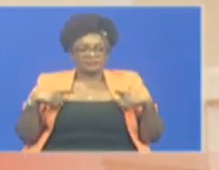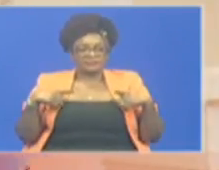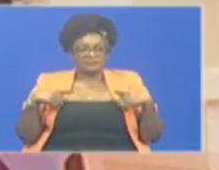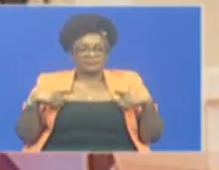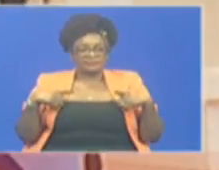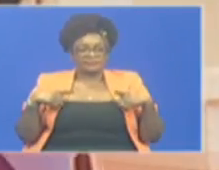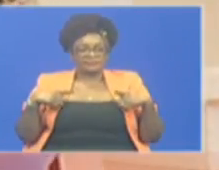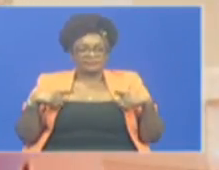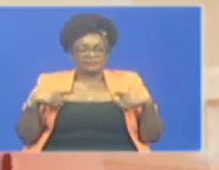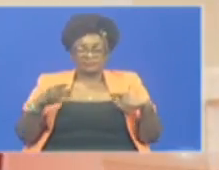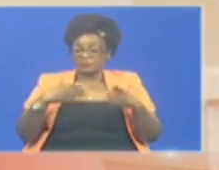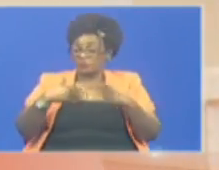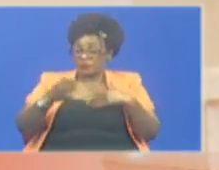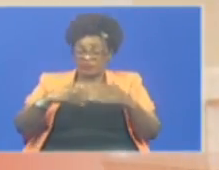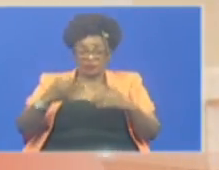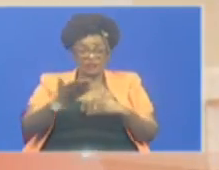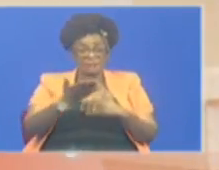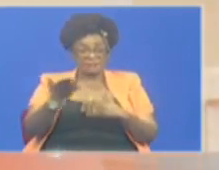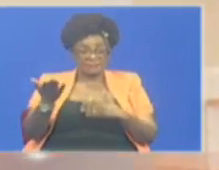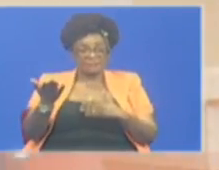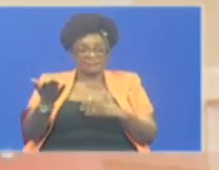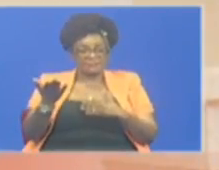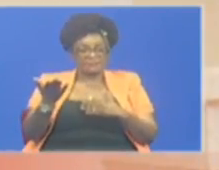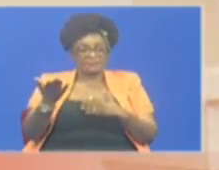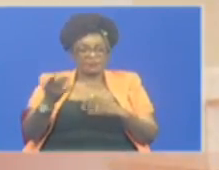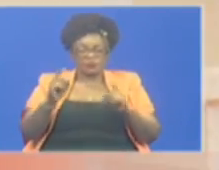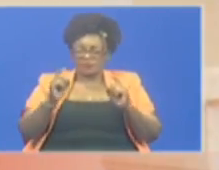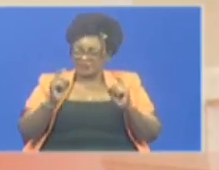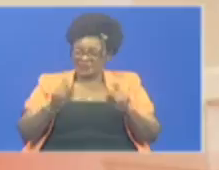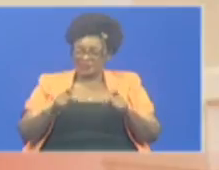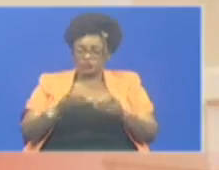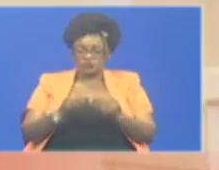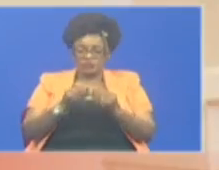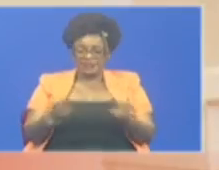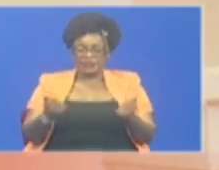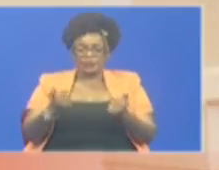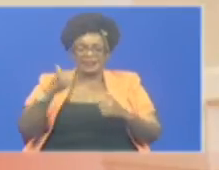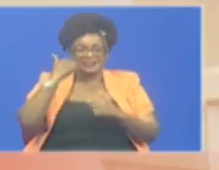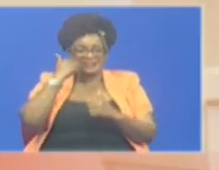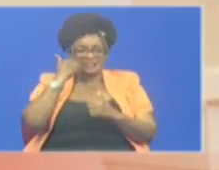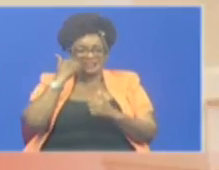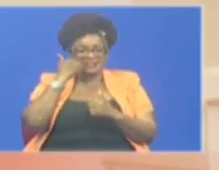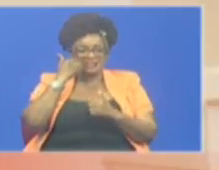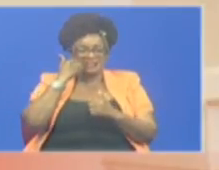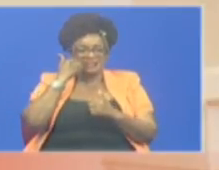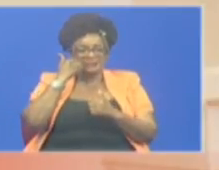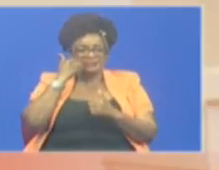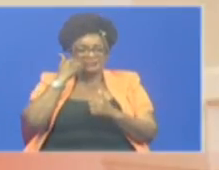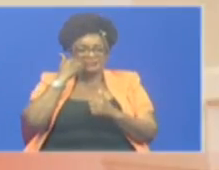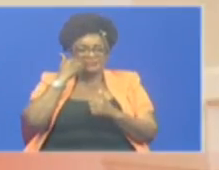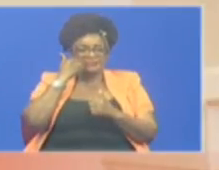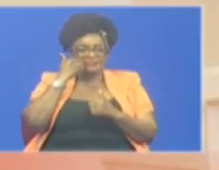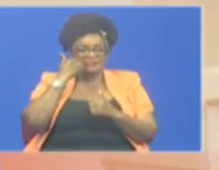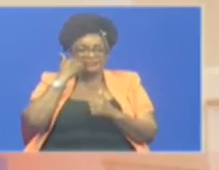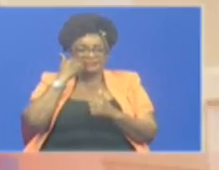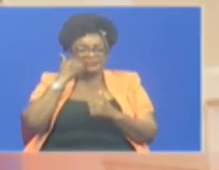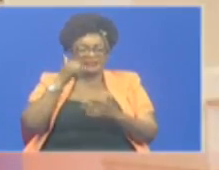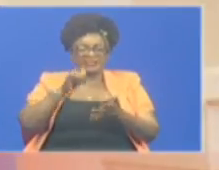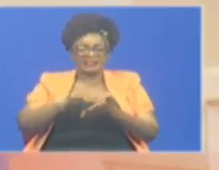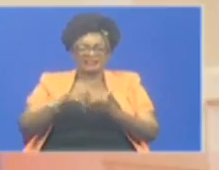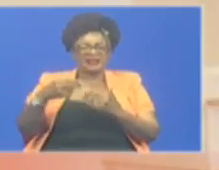Without them, we would need to deal with a disease that is highly